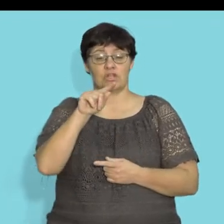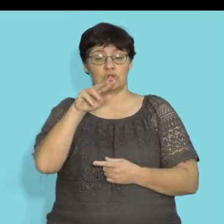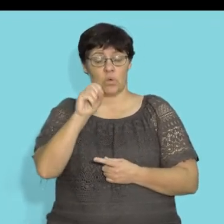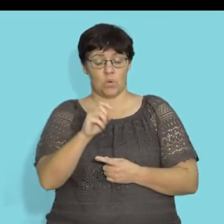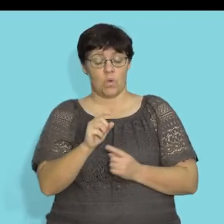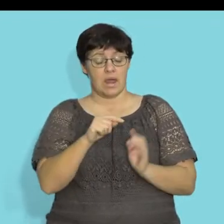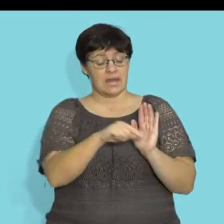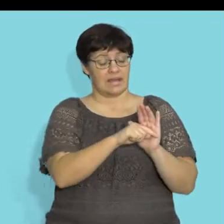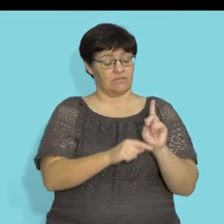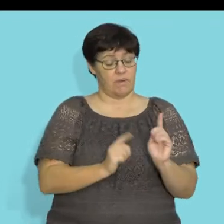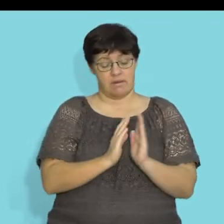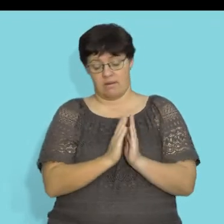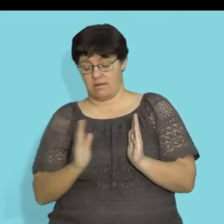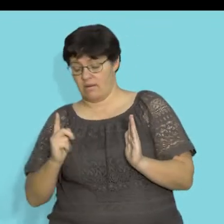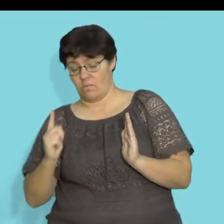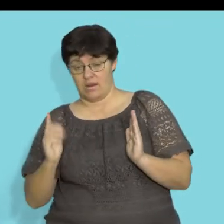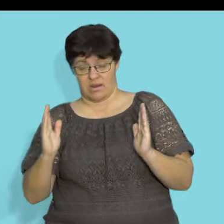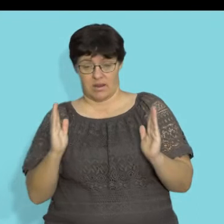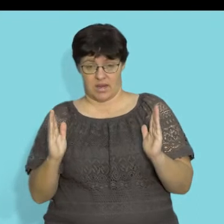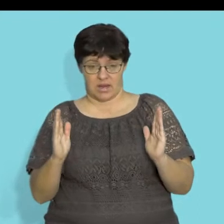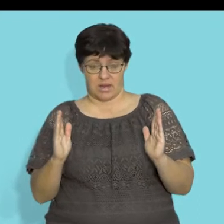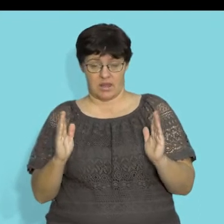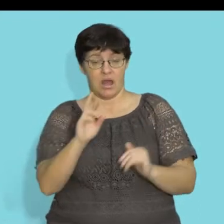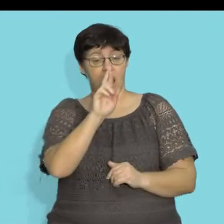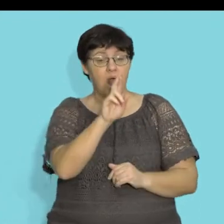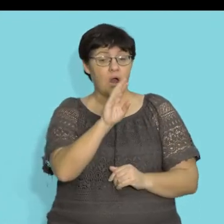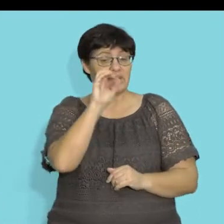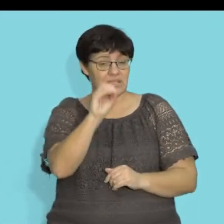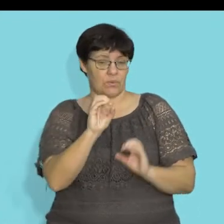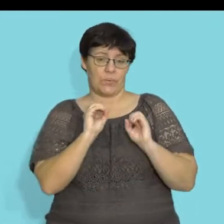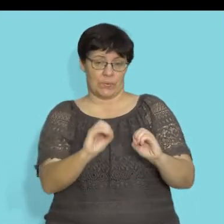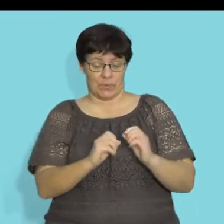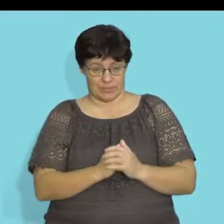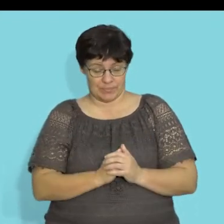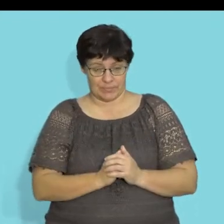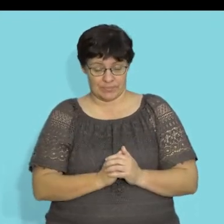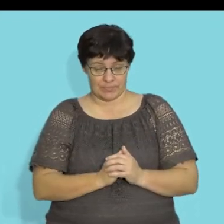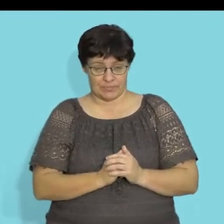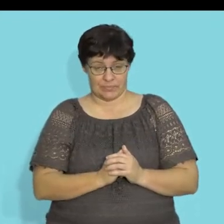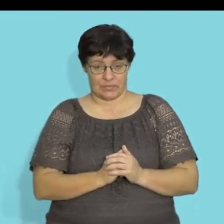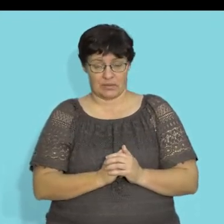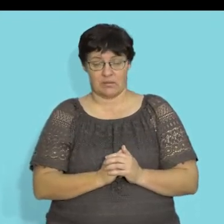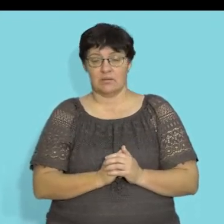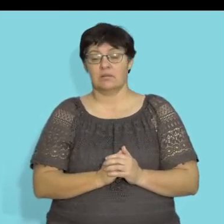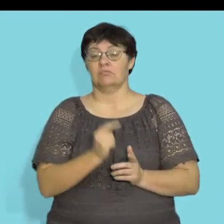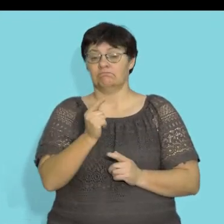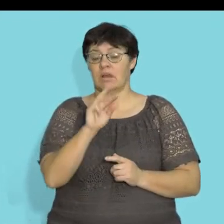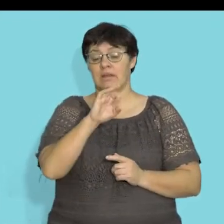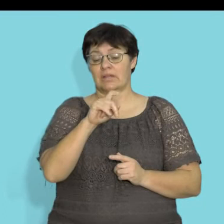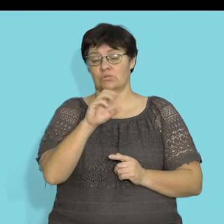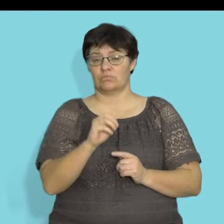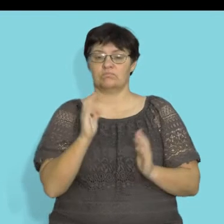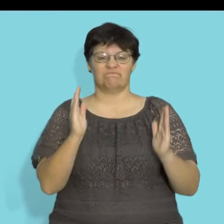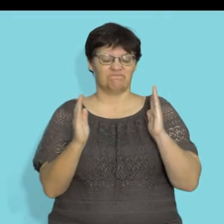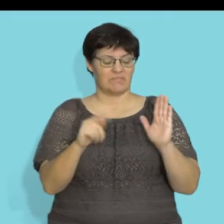between -1 and 1 and r is not equal to 0. So when my ratio